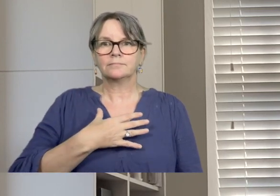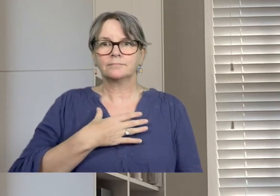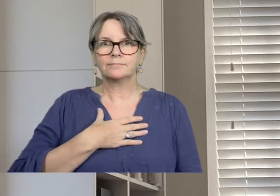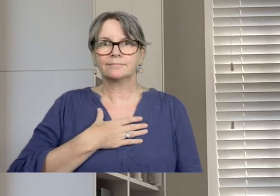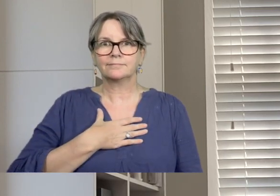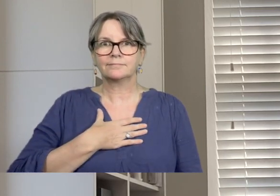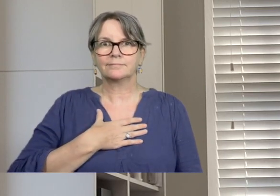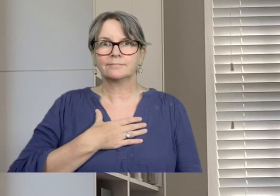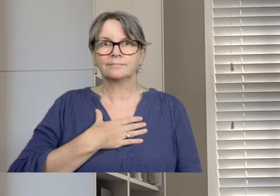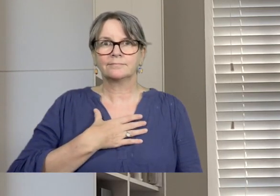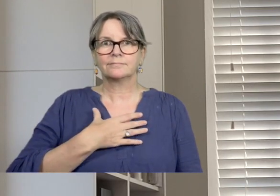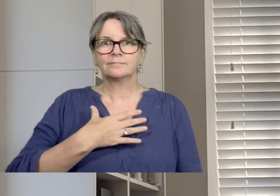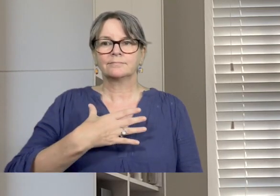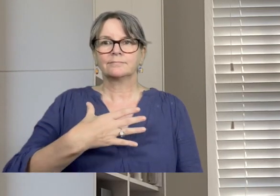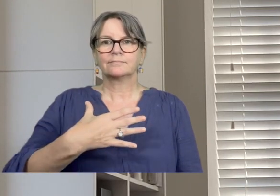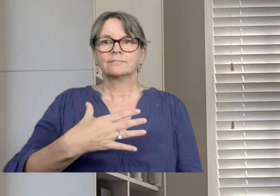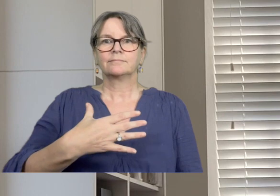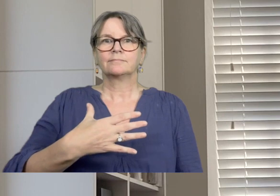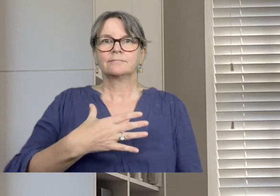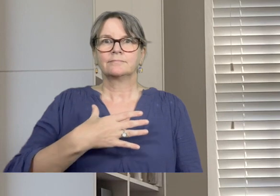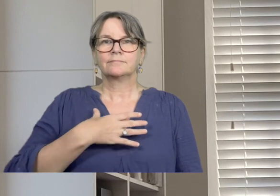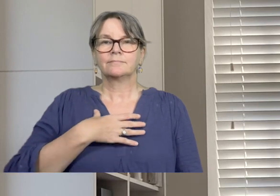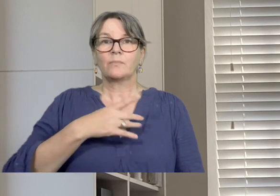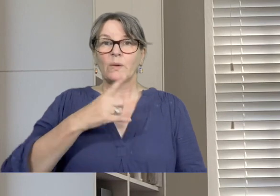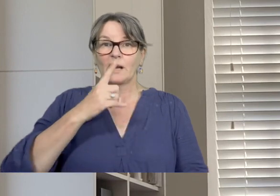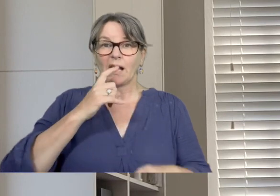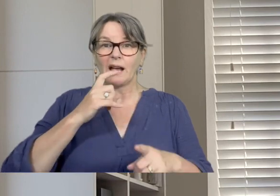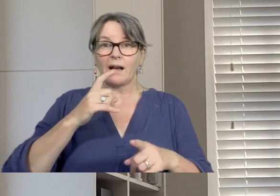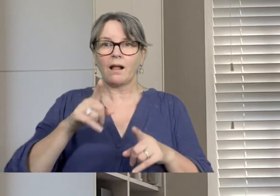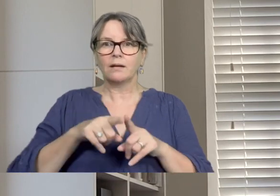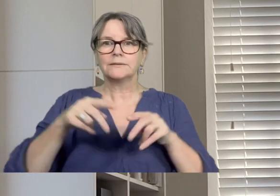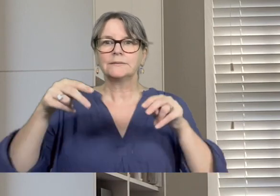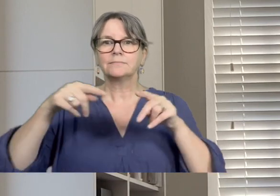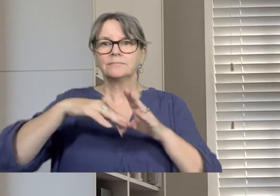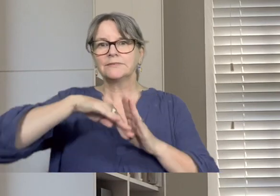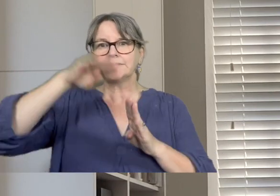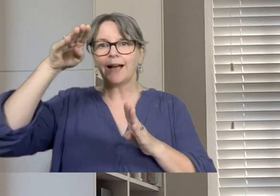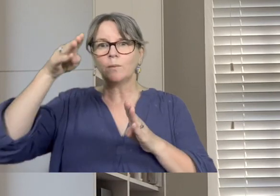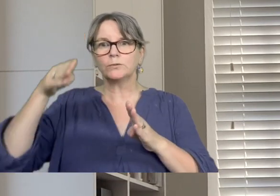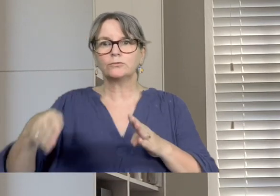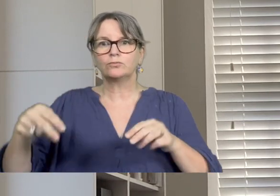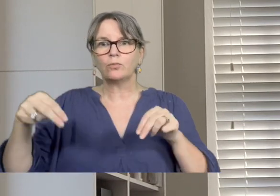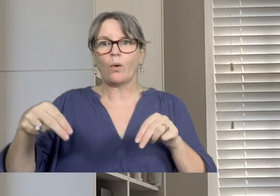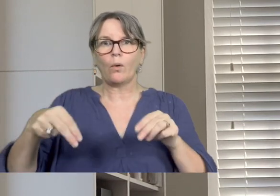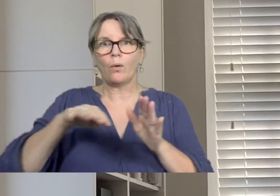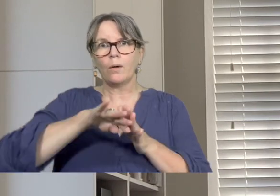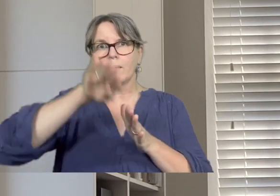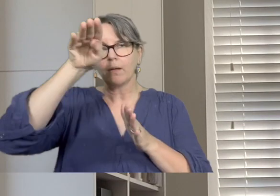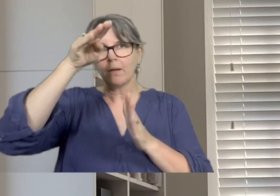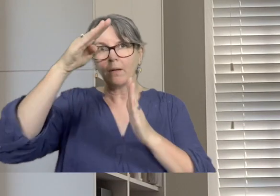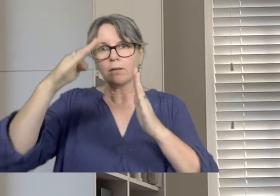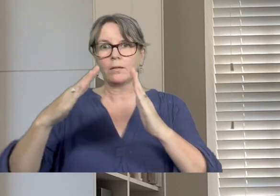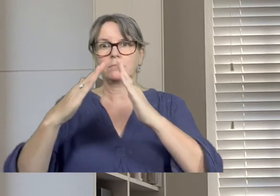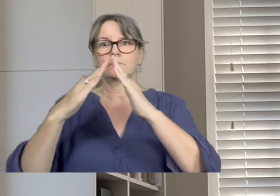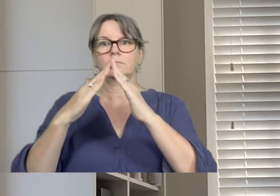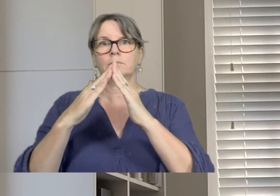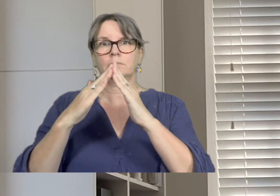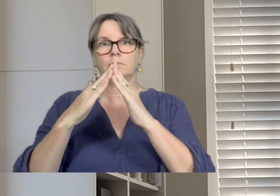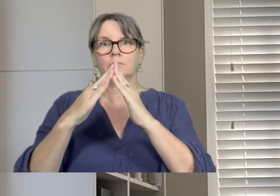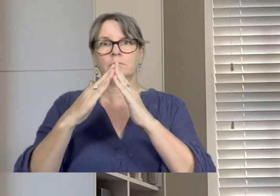One more. And away. You can child pose, or if you wish, You can come into a down facing dog,